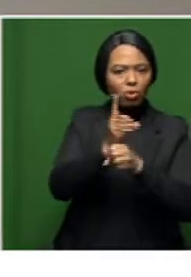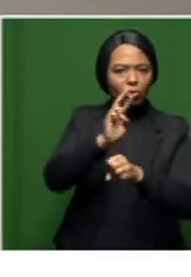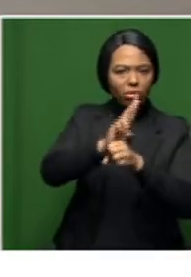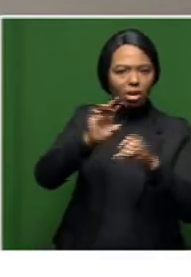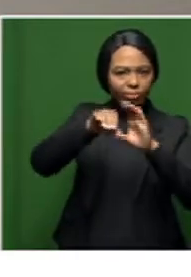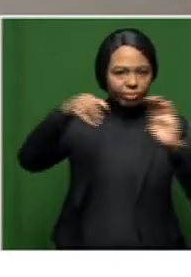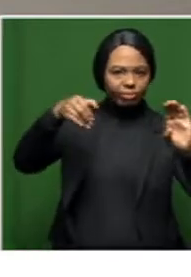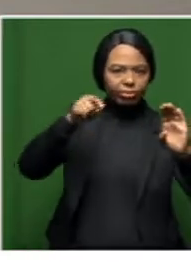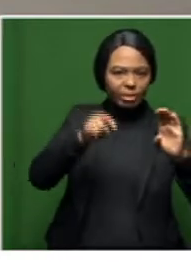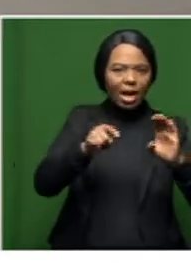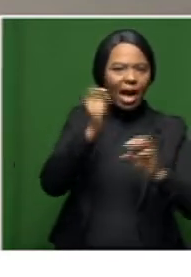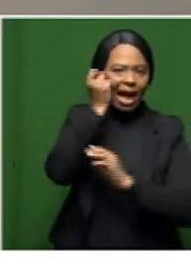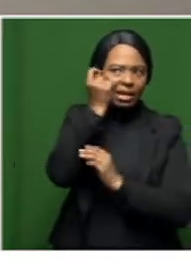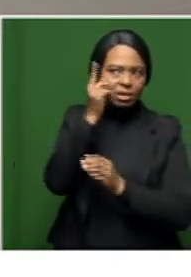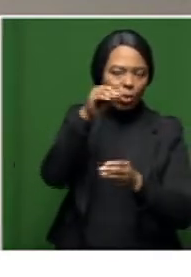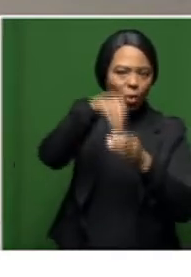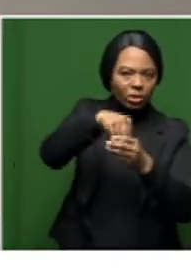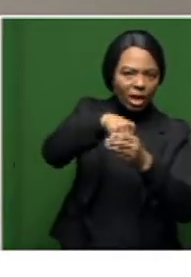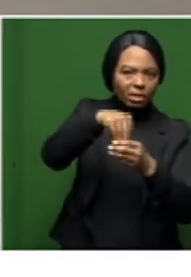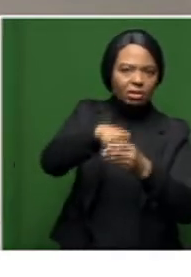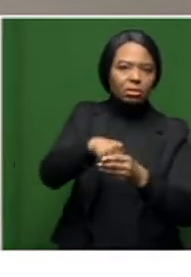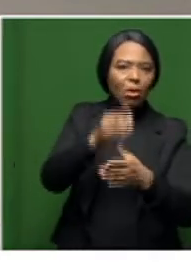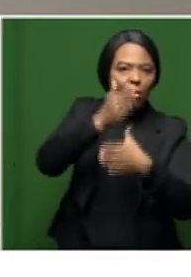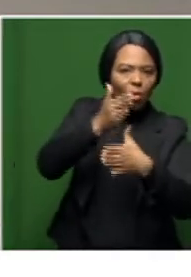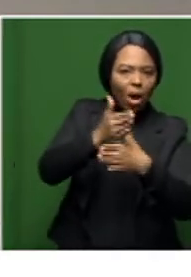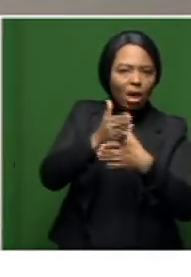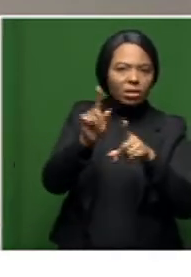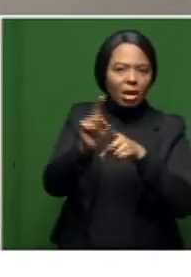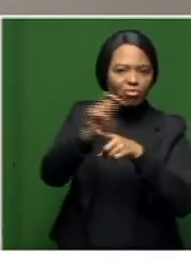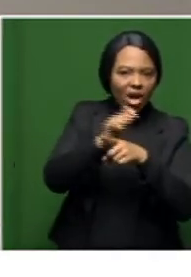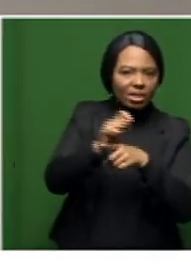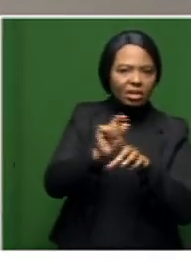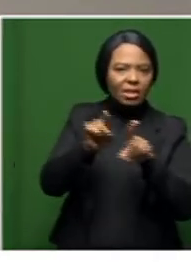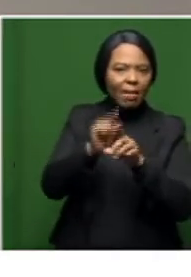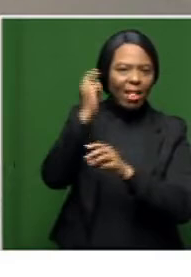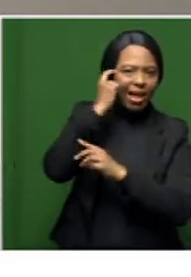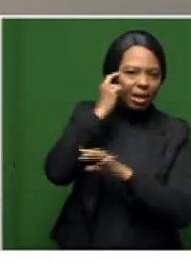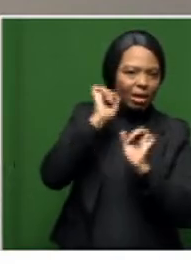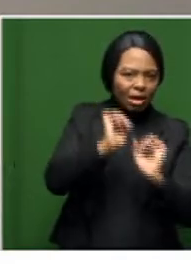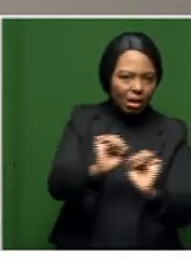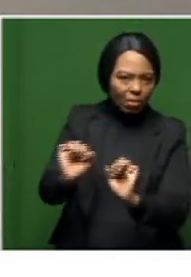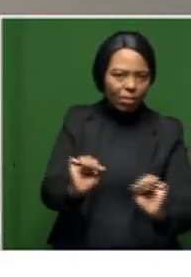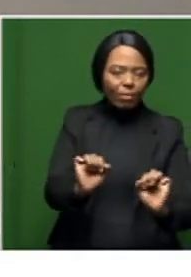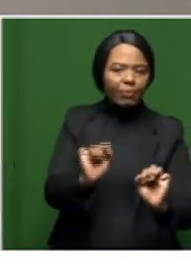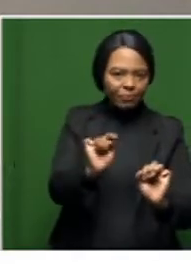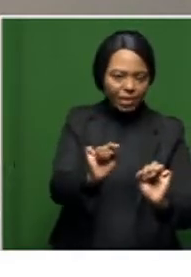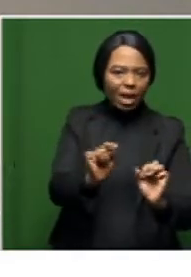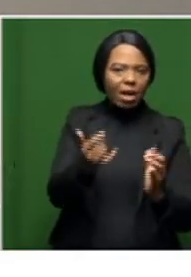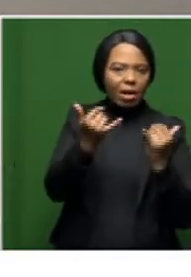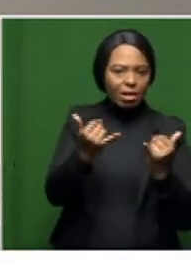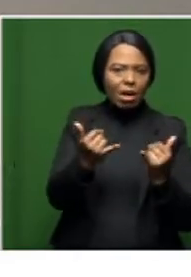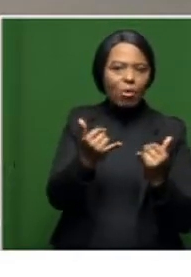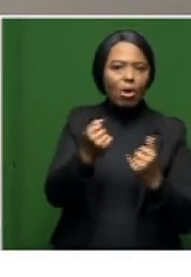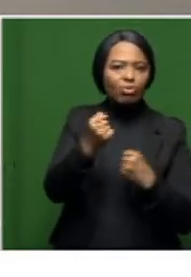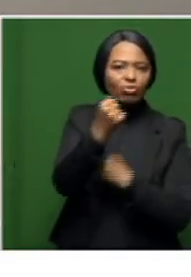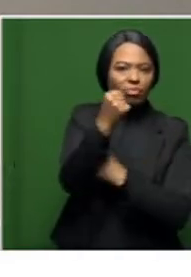understand the cultural context from which they are working and practicing and thinking. So we created a bespoke